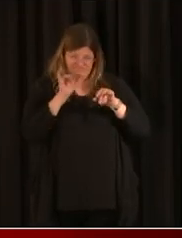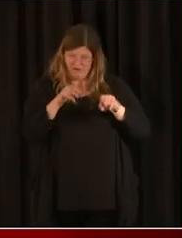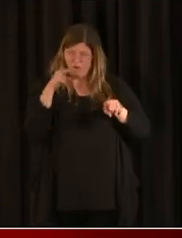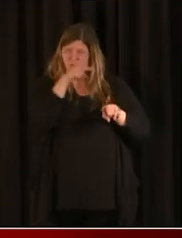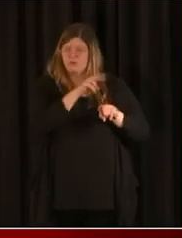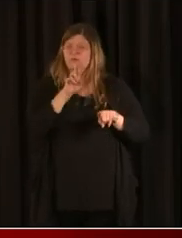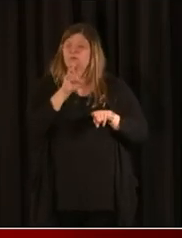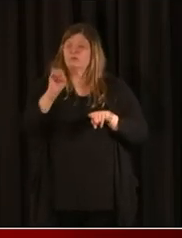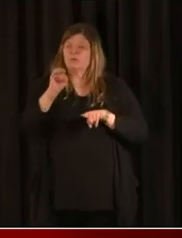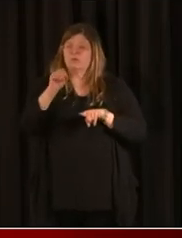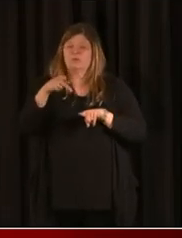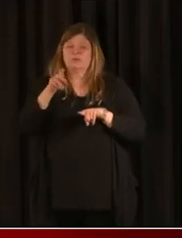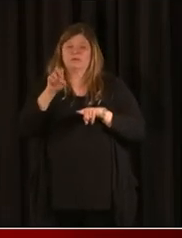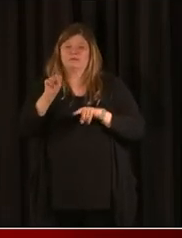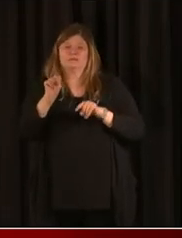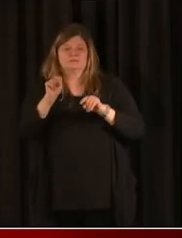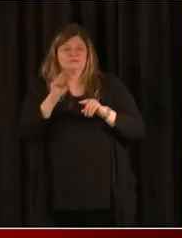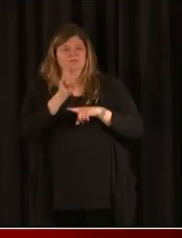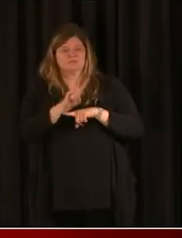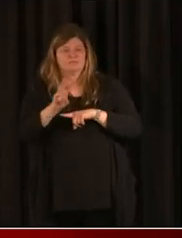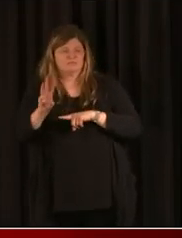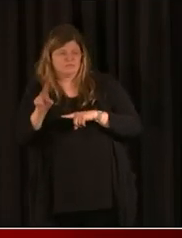reopenstrong.com website.